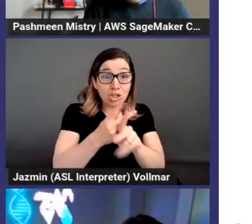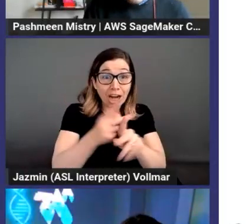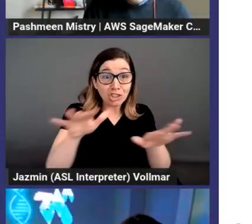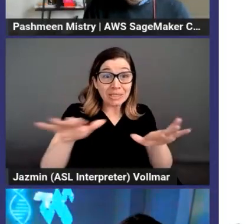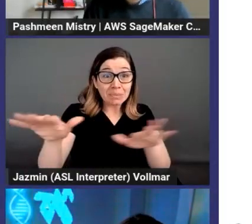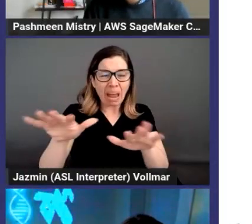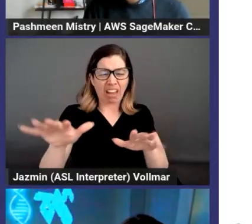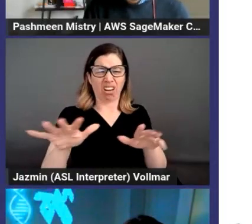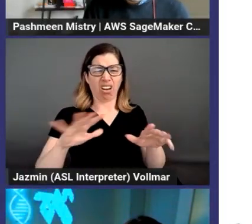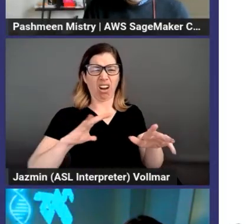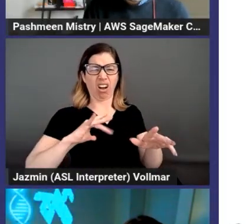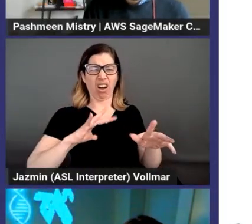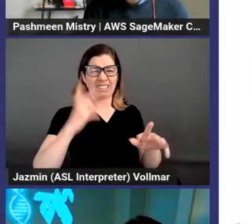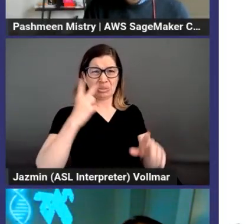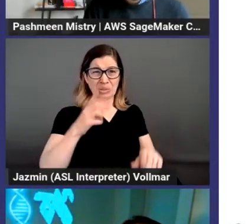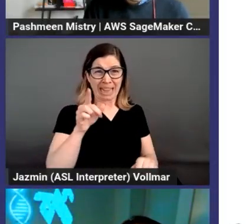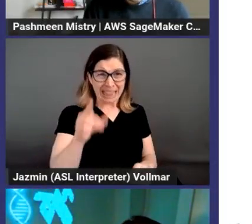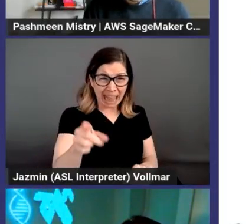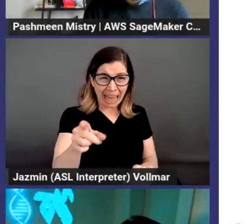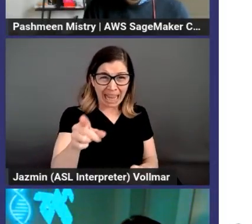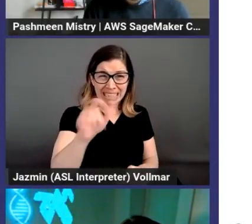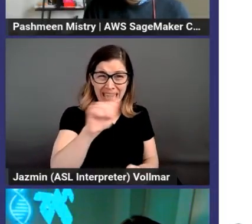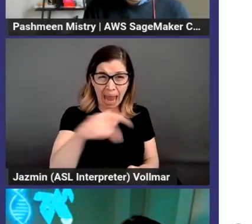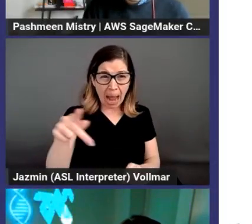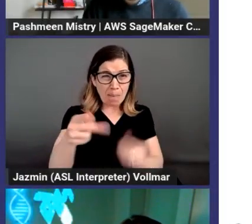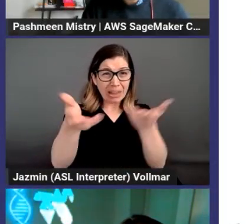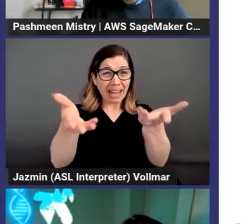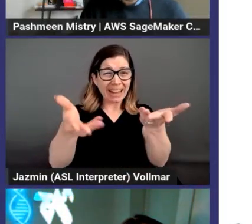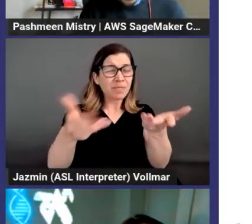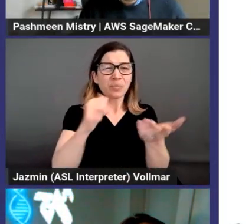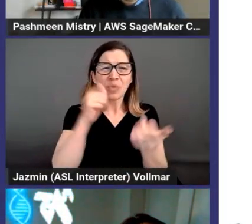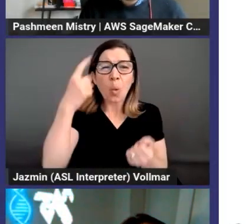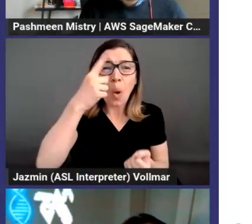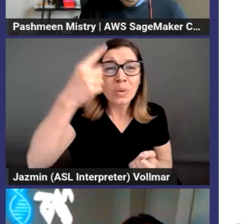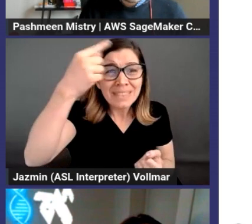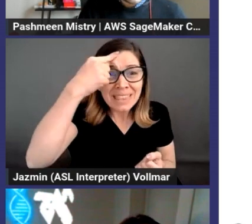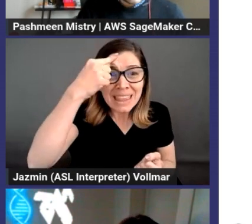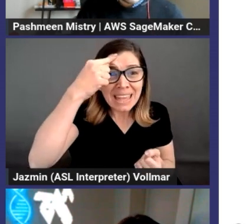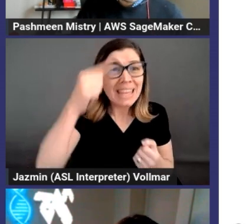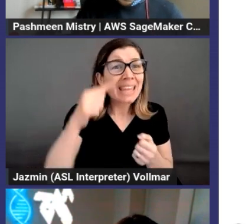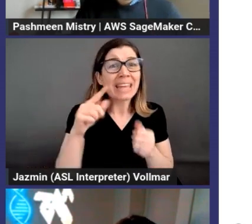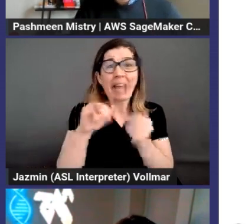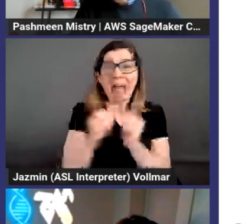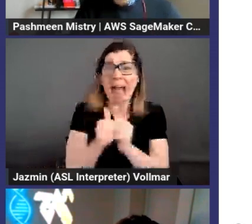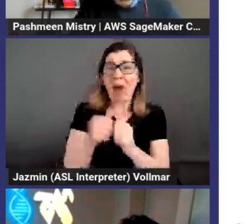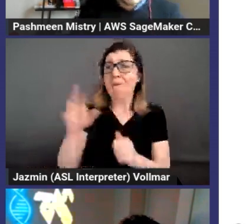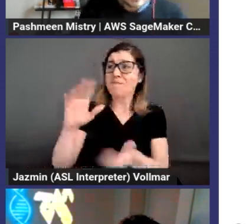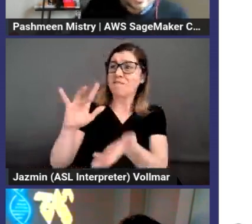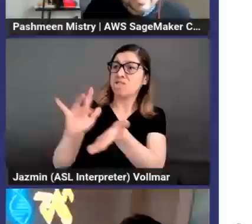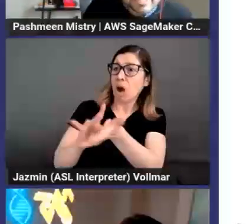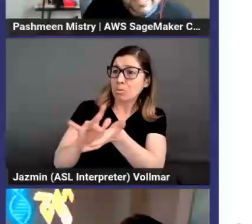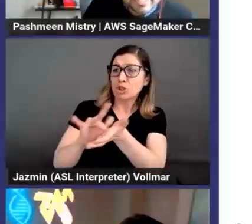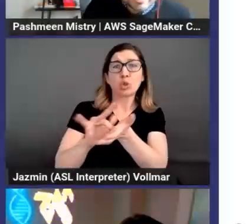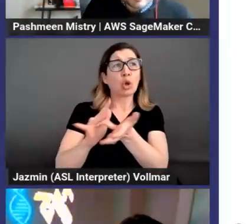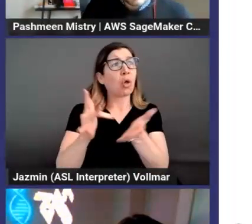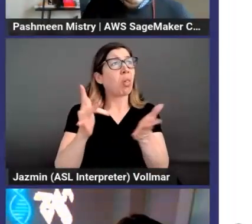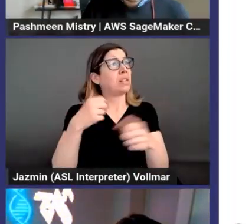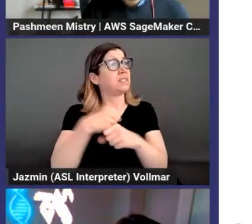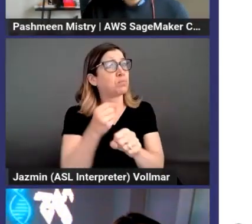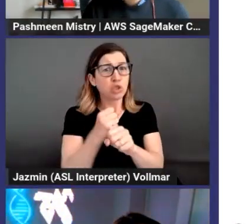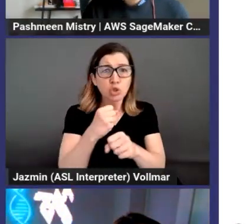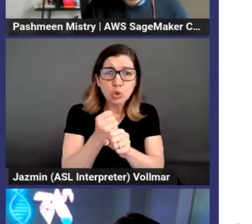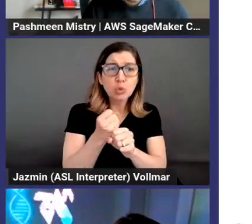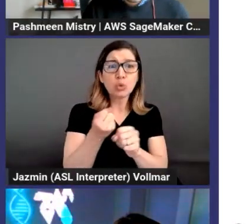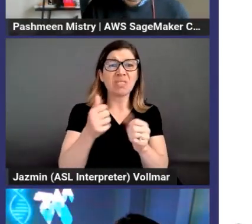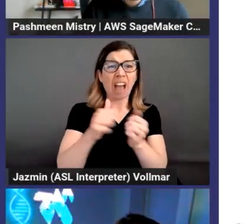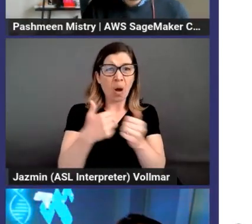this application so right in front of me. We don't always think about how our pharmaceuticals and medicines get produced and like how we're able